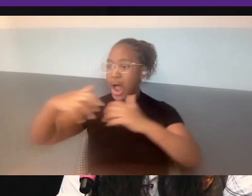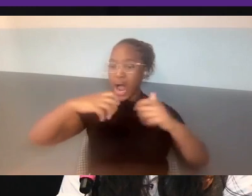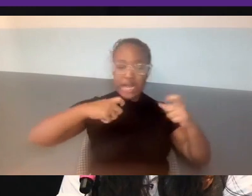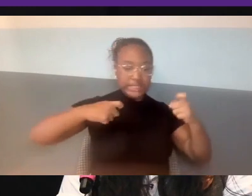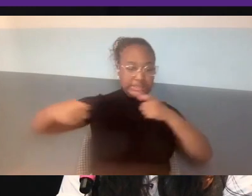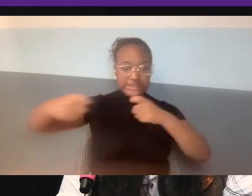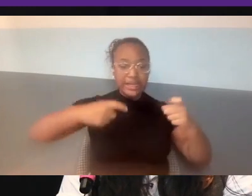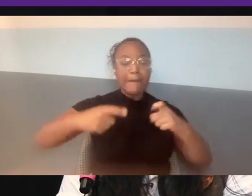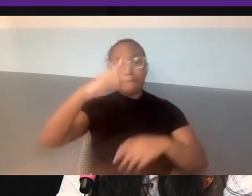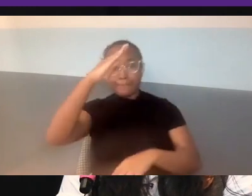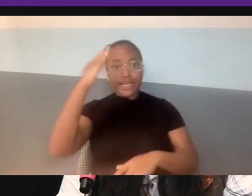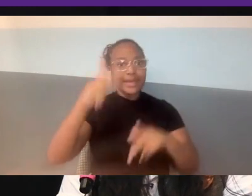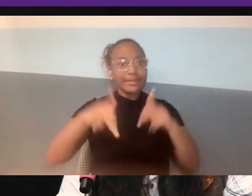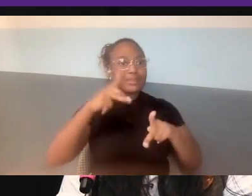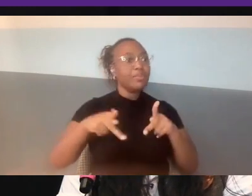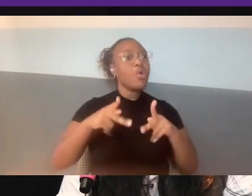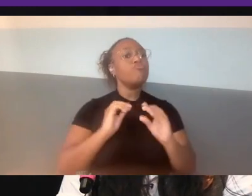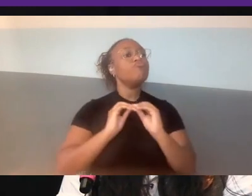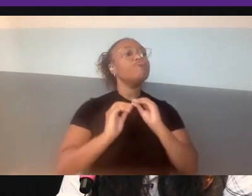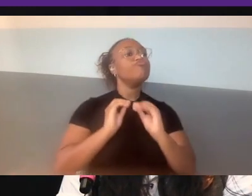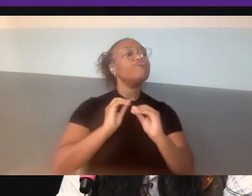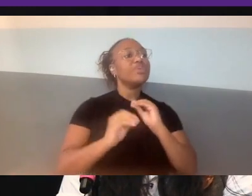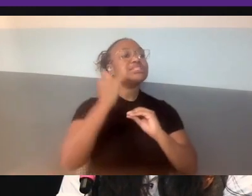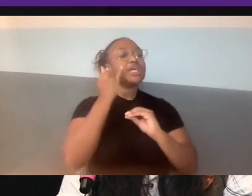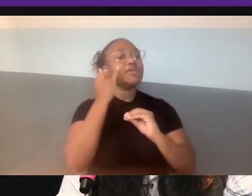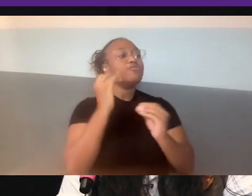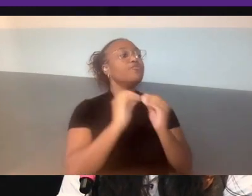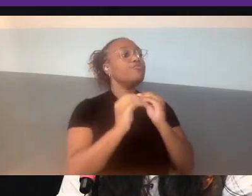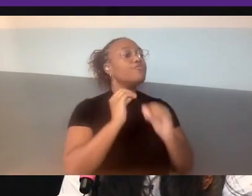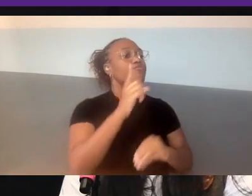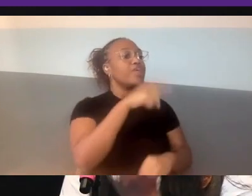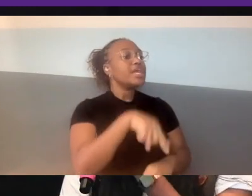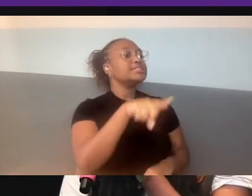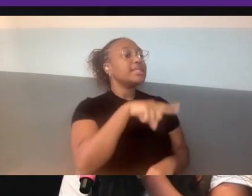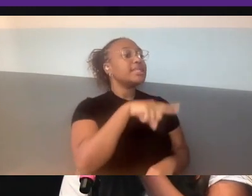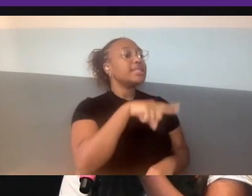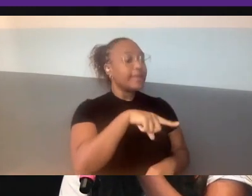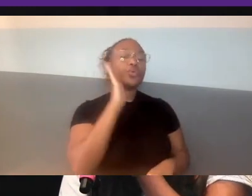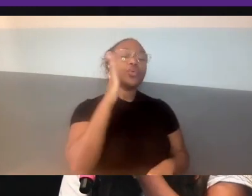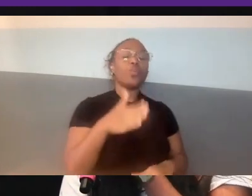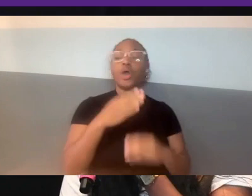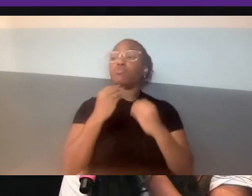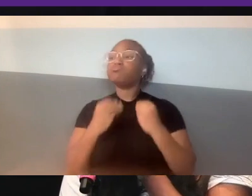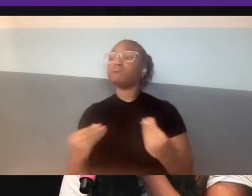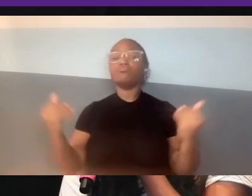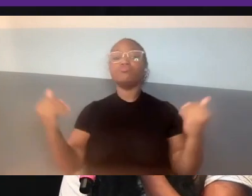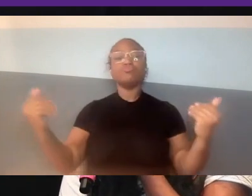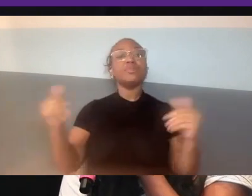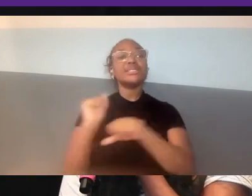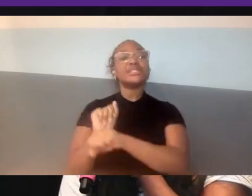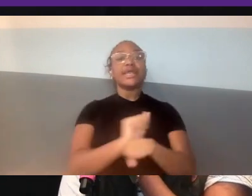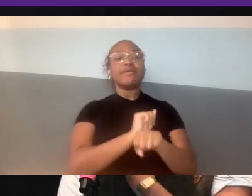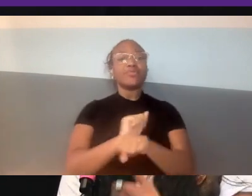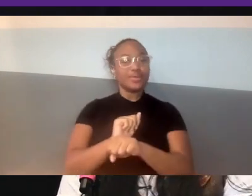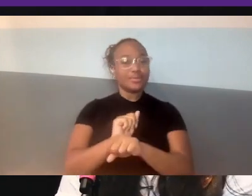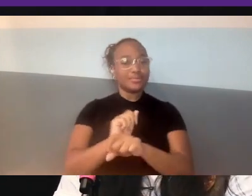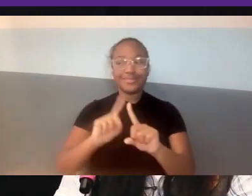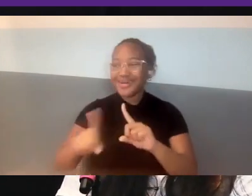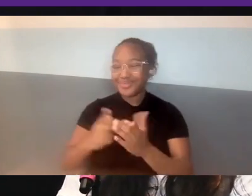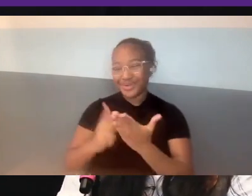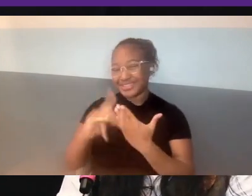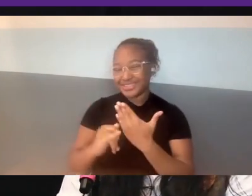you know, doing their reparative work if they address the issue of slavery. But our project is always